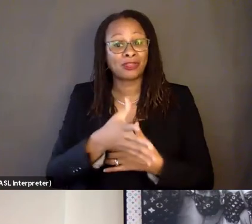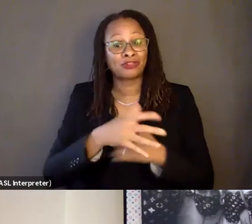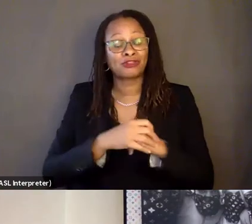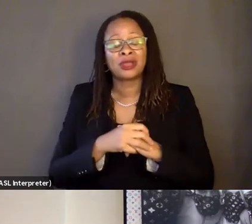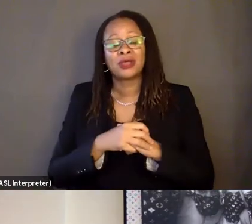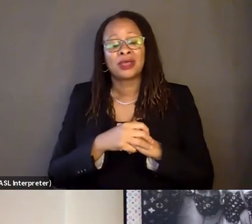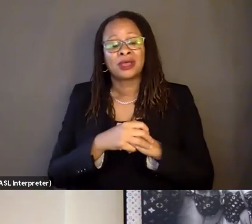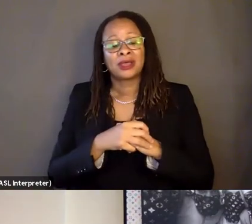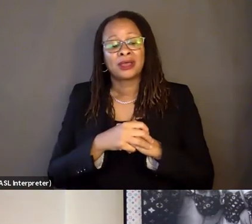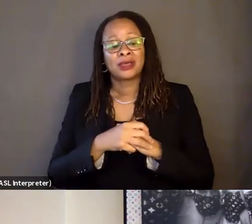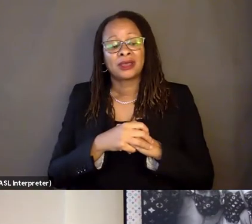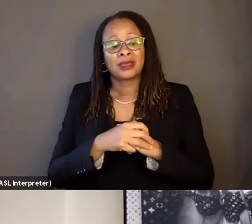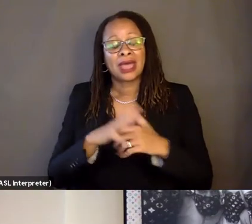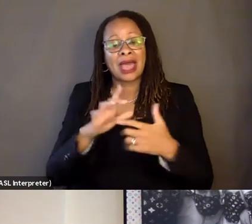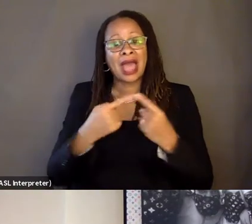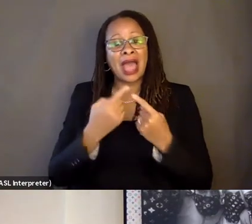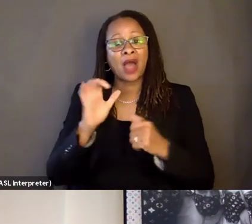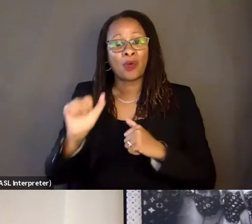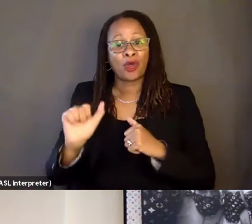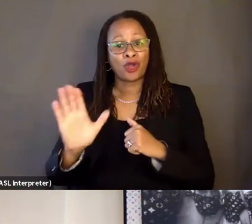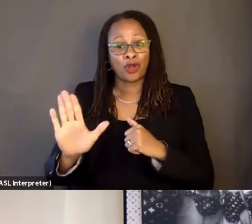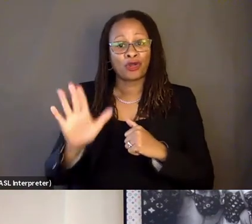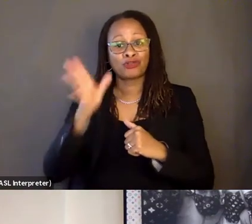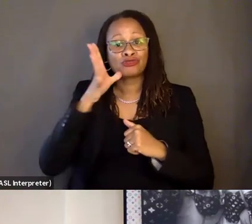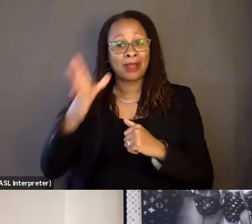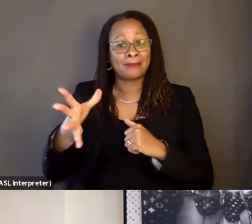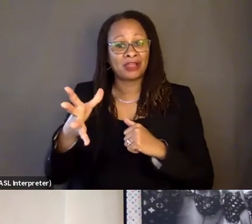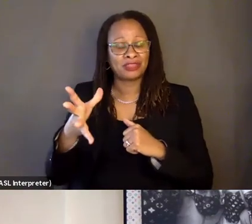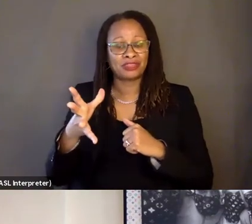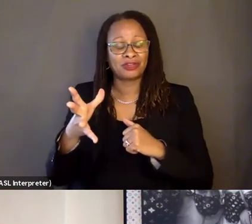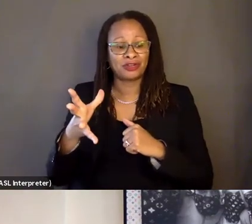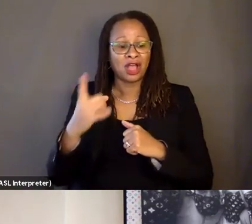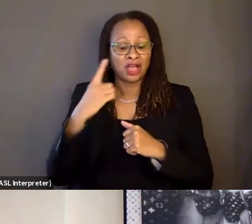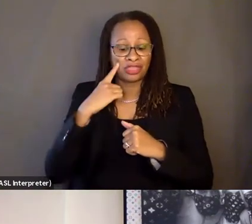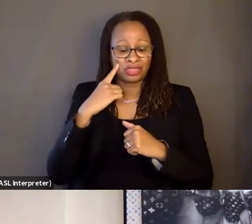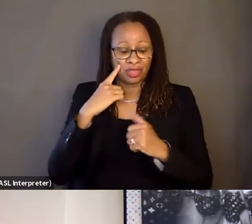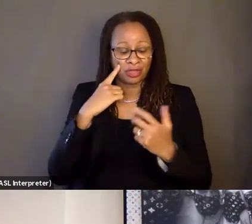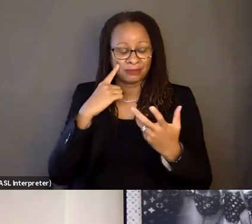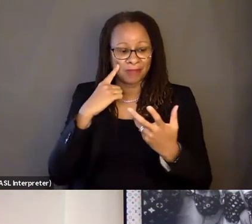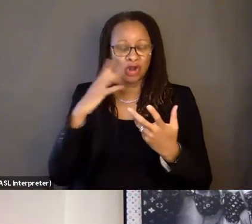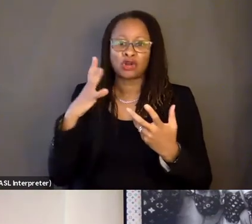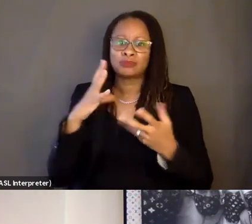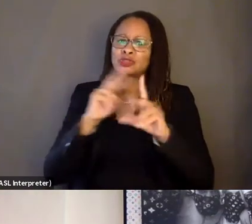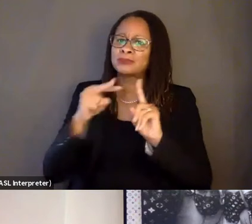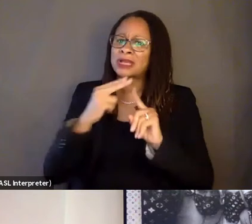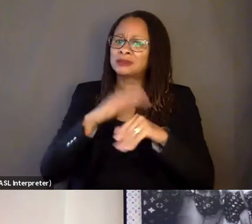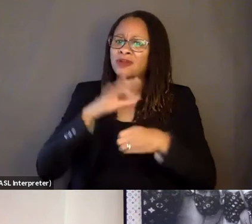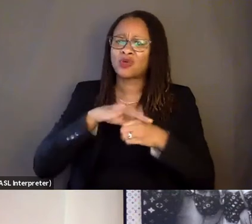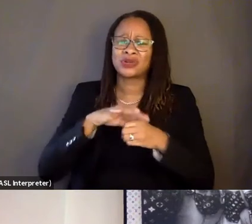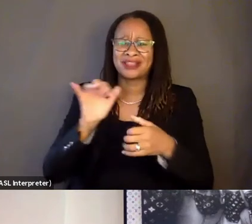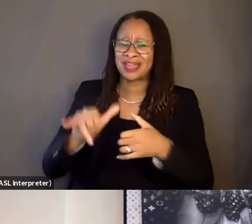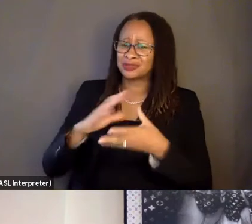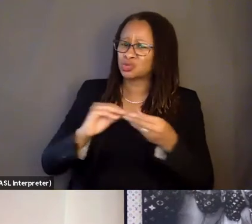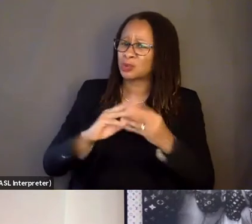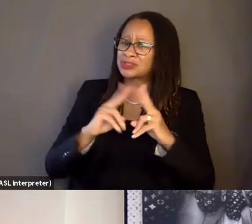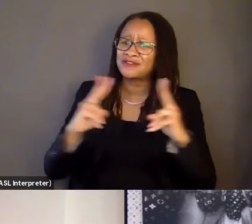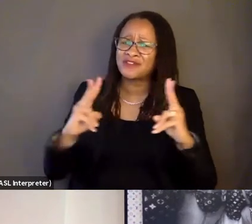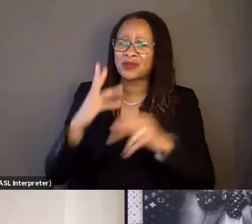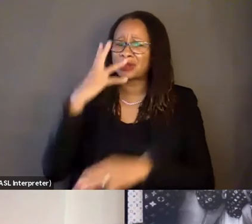how she engaged voting was really beautiful to me. Talk to me about that story and how that spoke to you